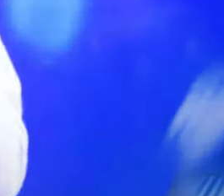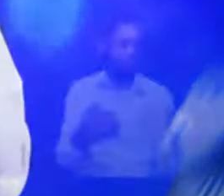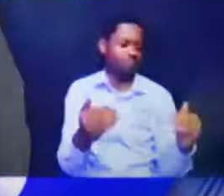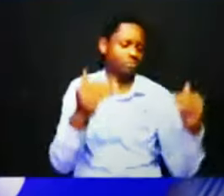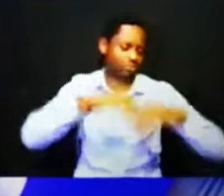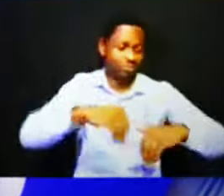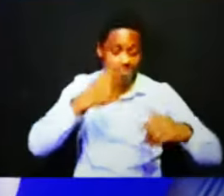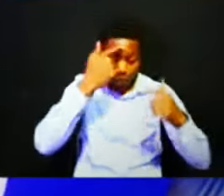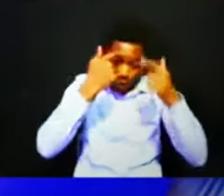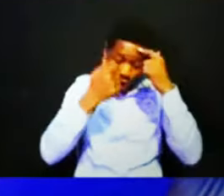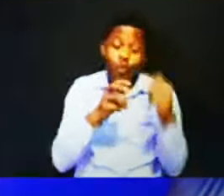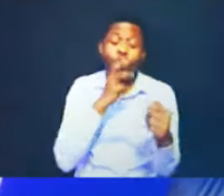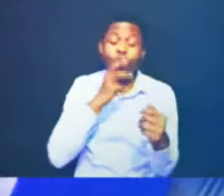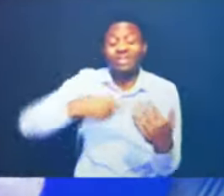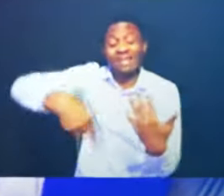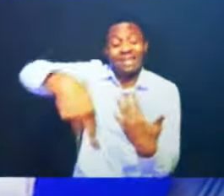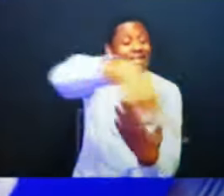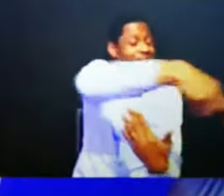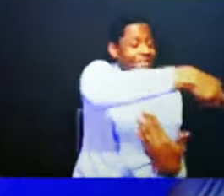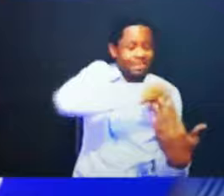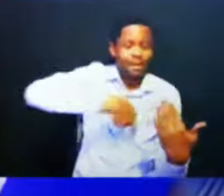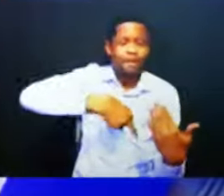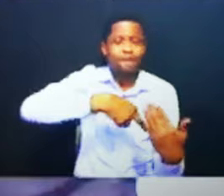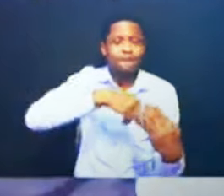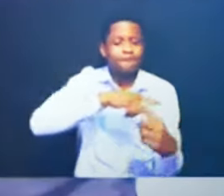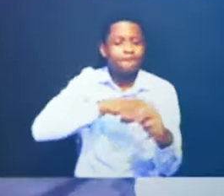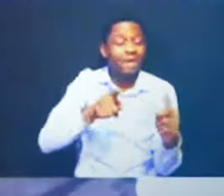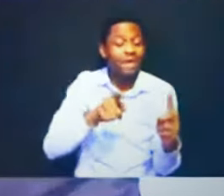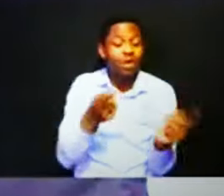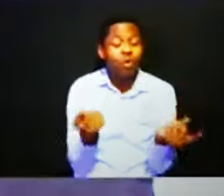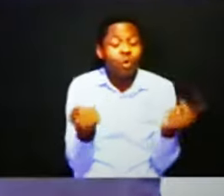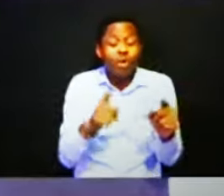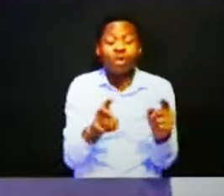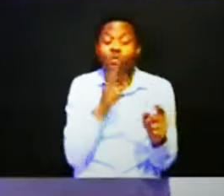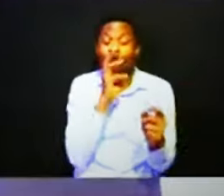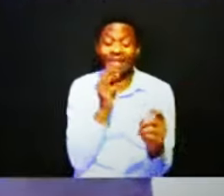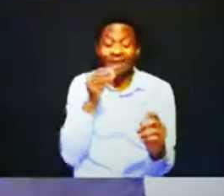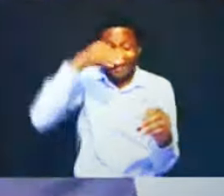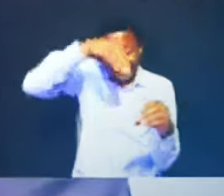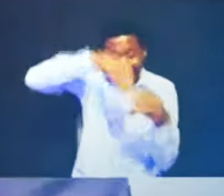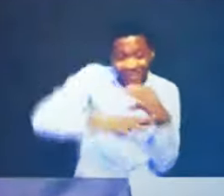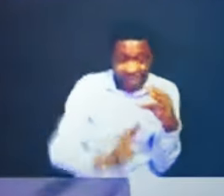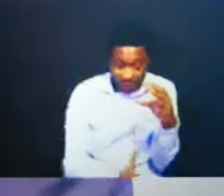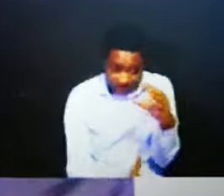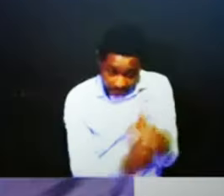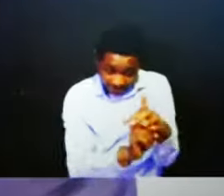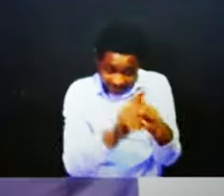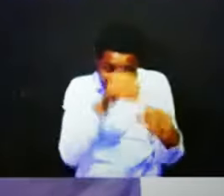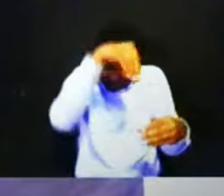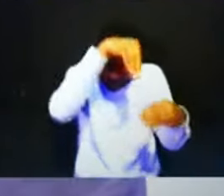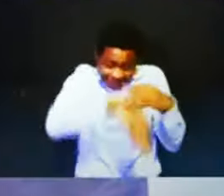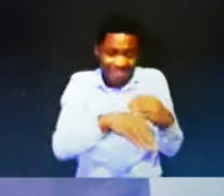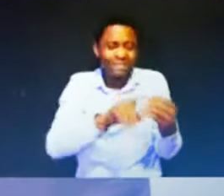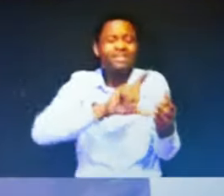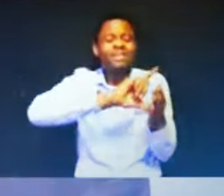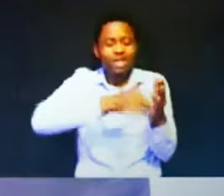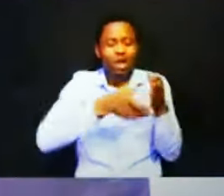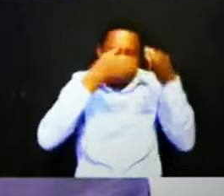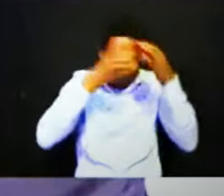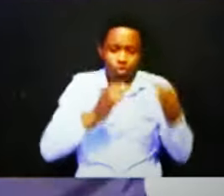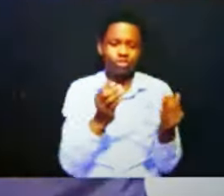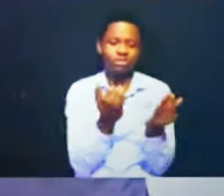because of water around them. They sink because of water that gets